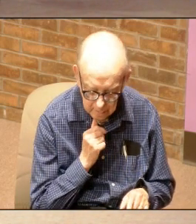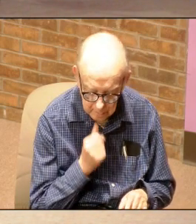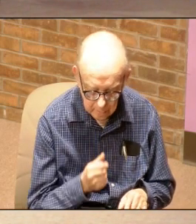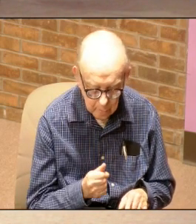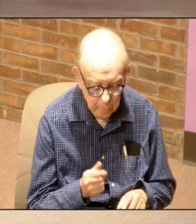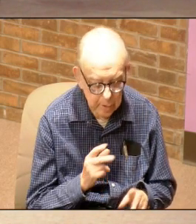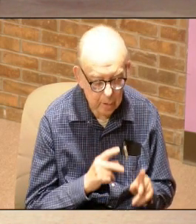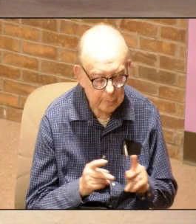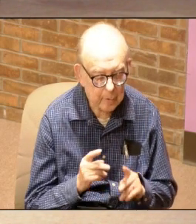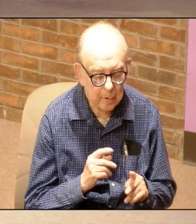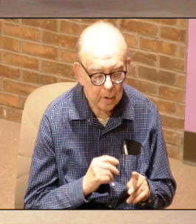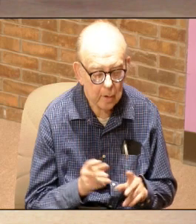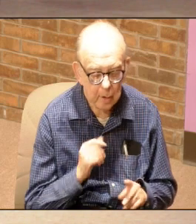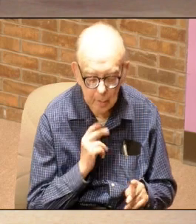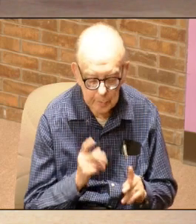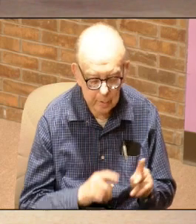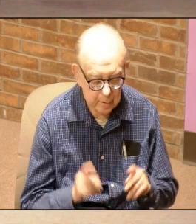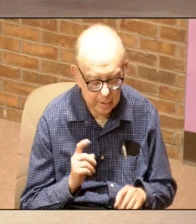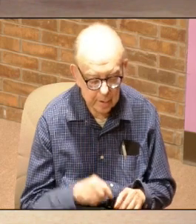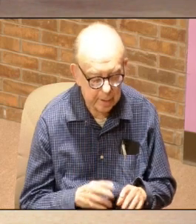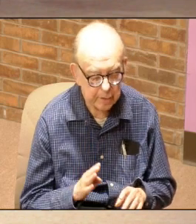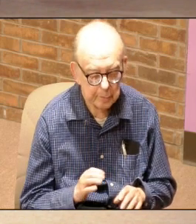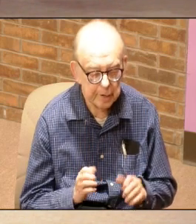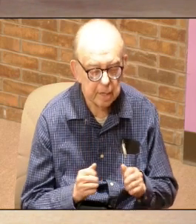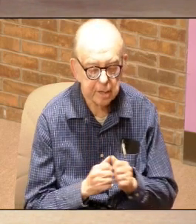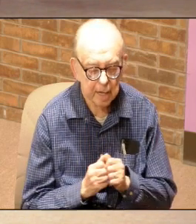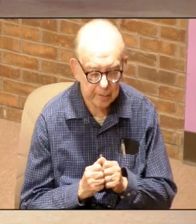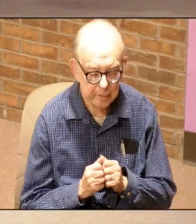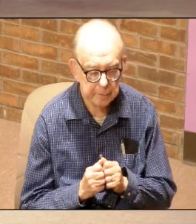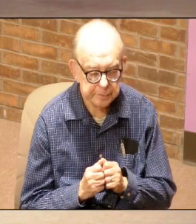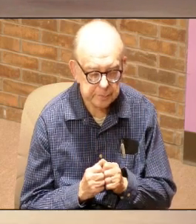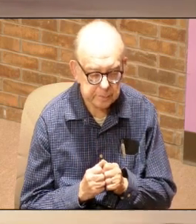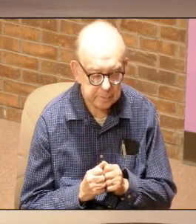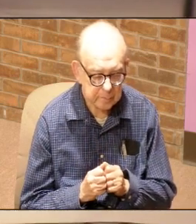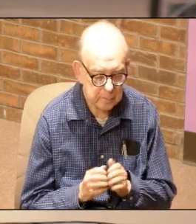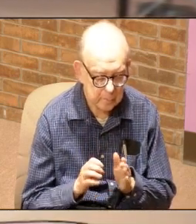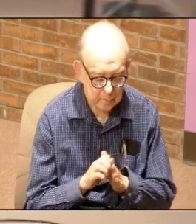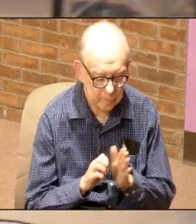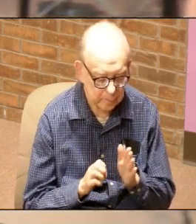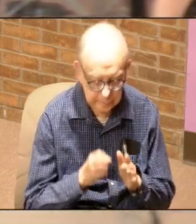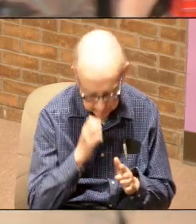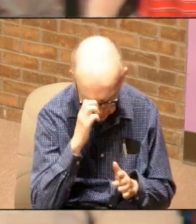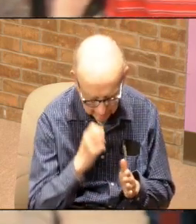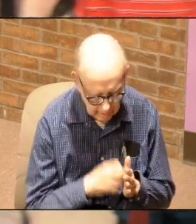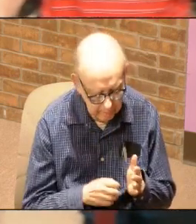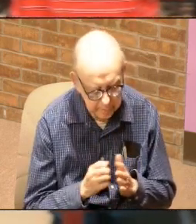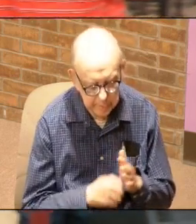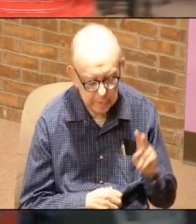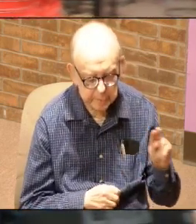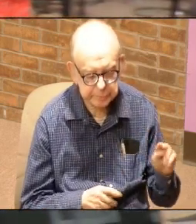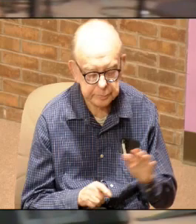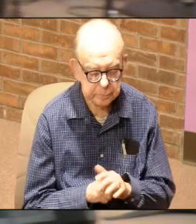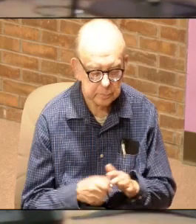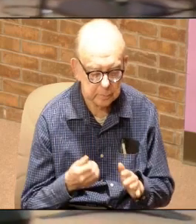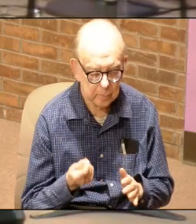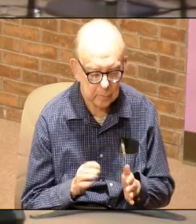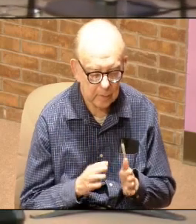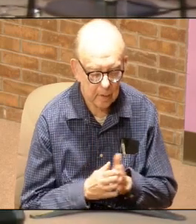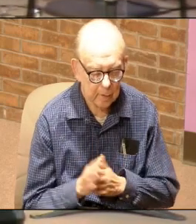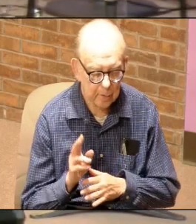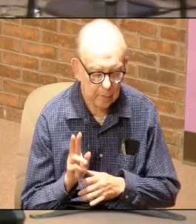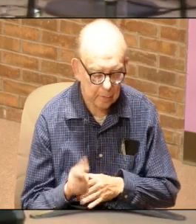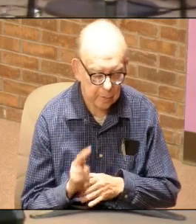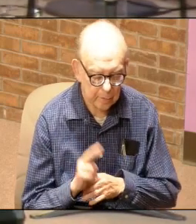are people. We need to be together. Ephesians chapter 2, verse 19 through